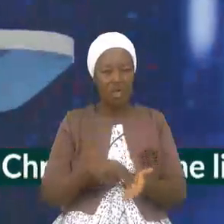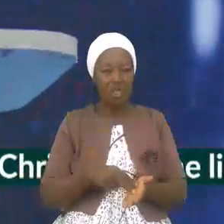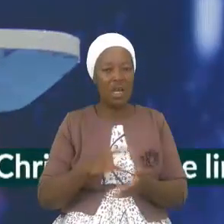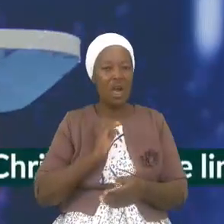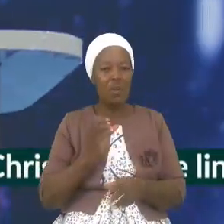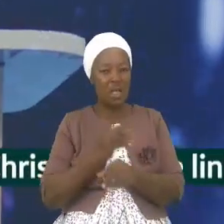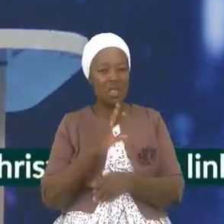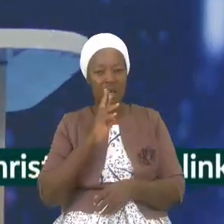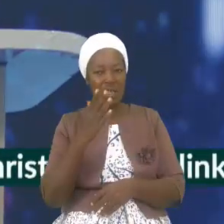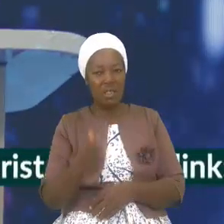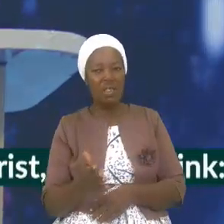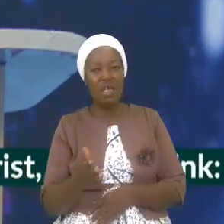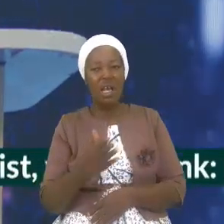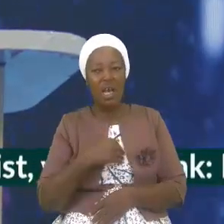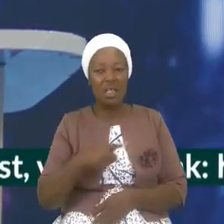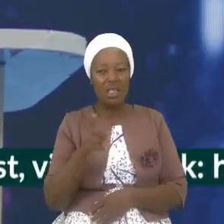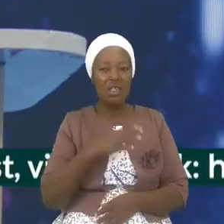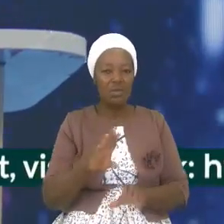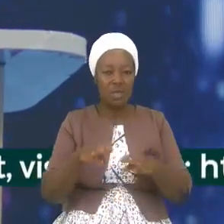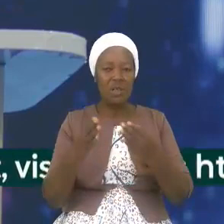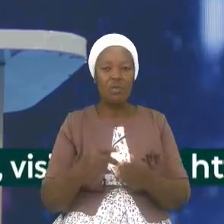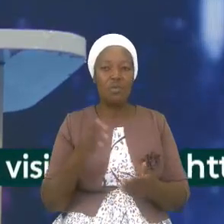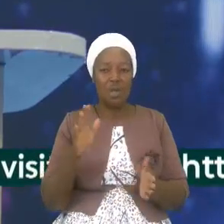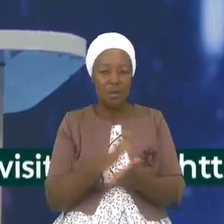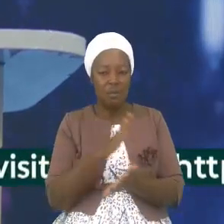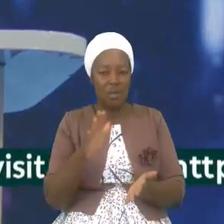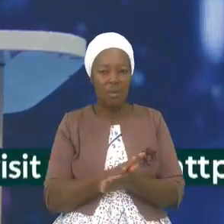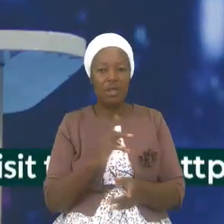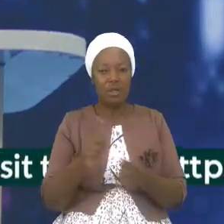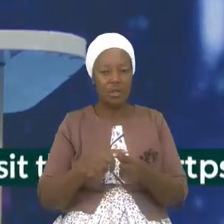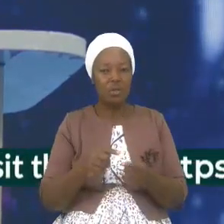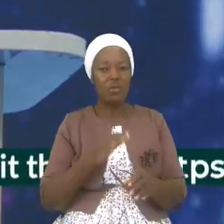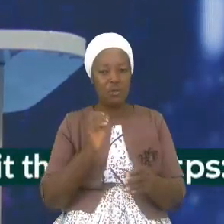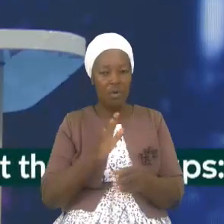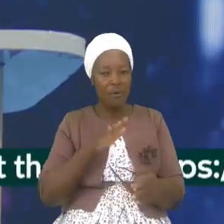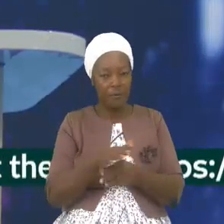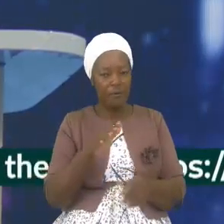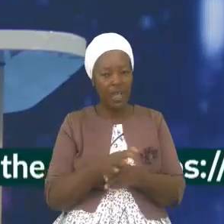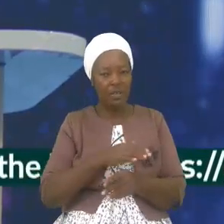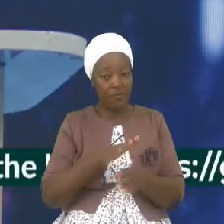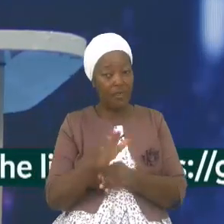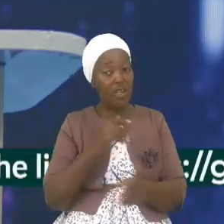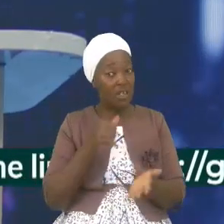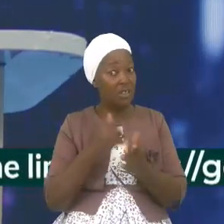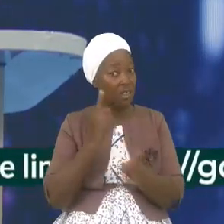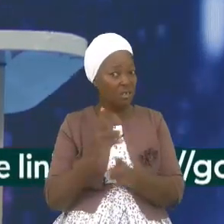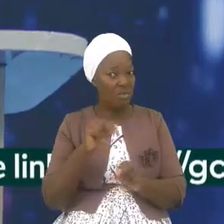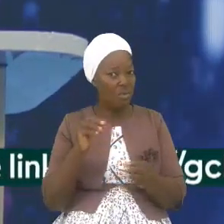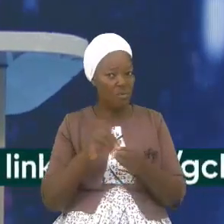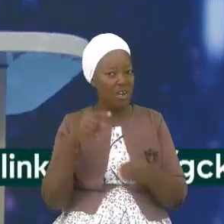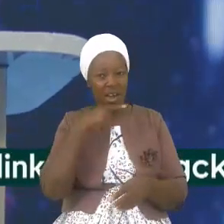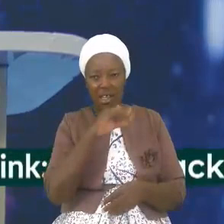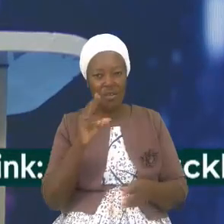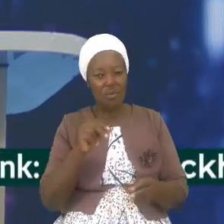to fill. And you feel correctly. No more lying. No more deception. A new creature in Christ who is